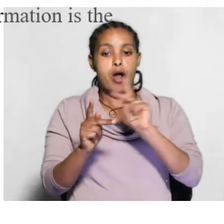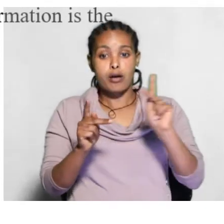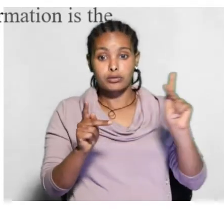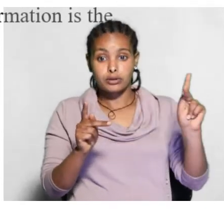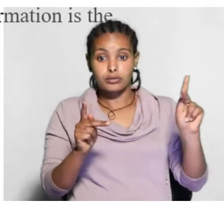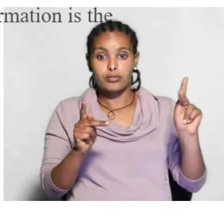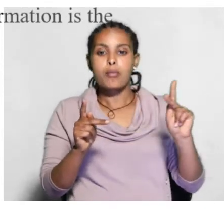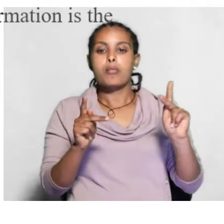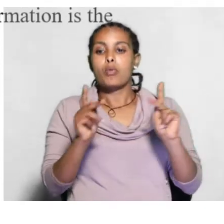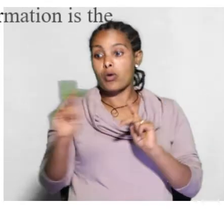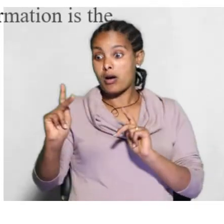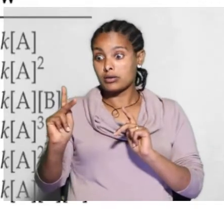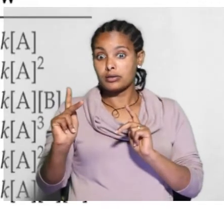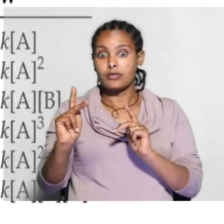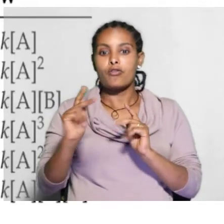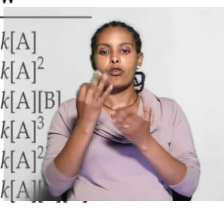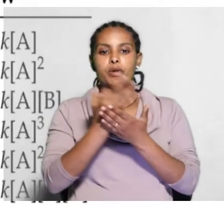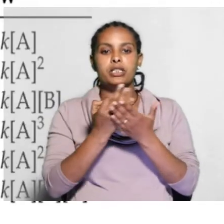reaction mechanism.